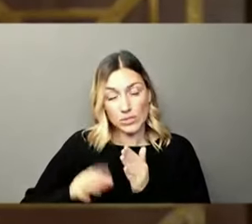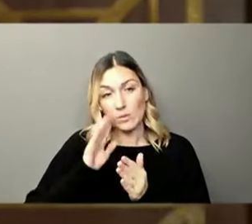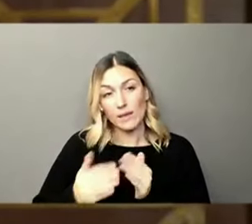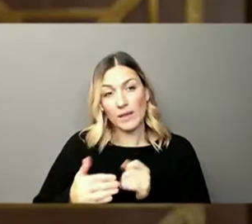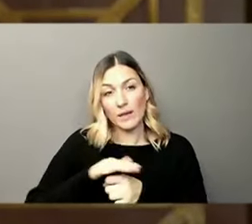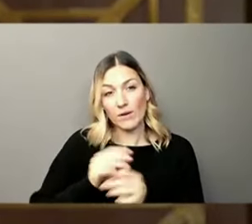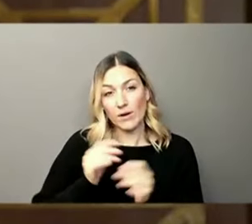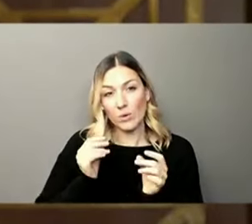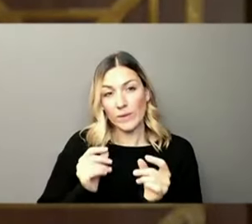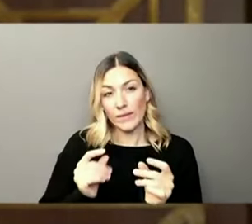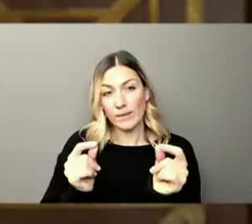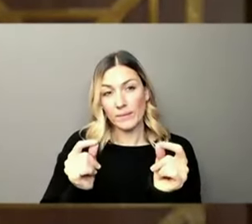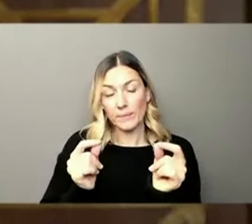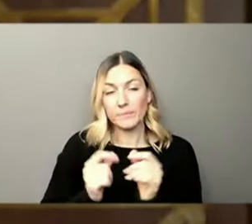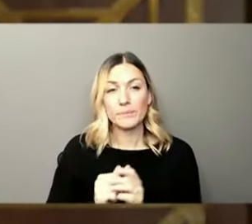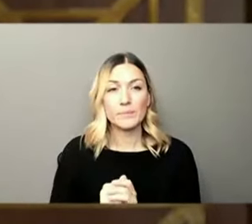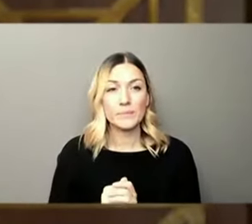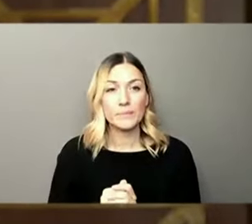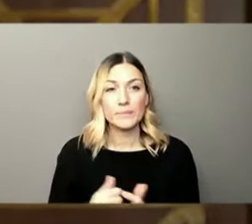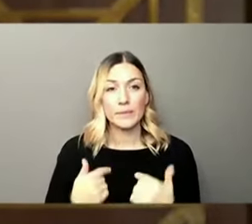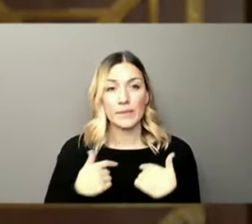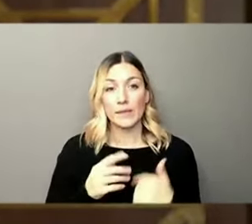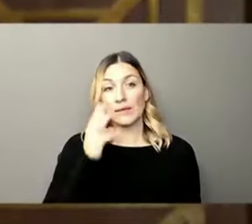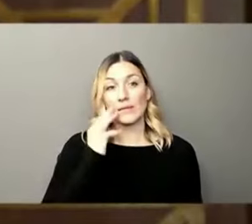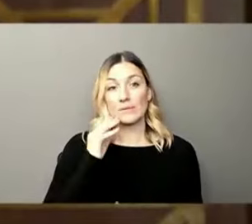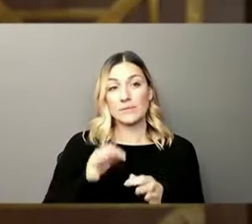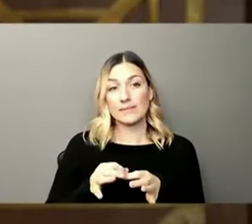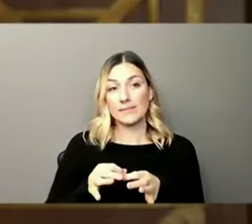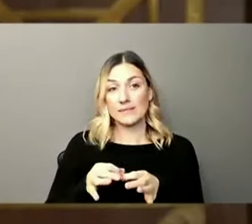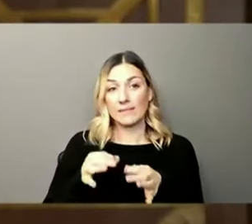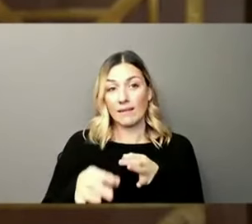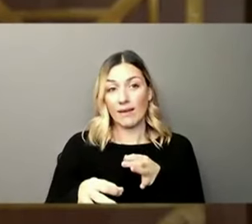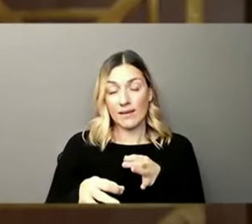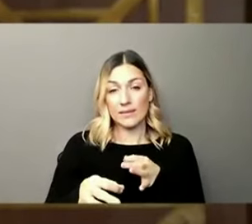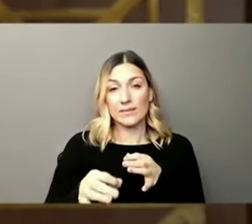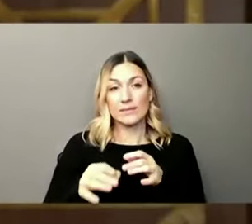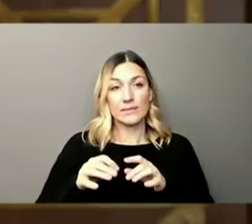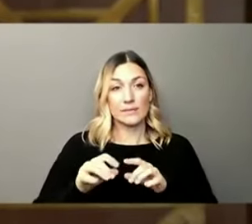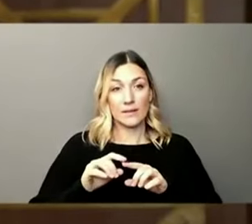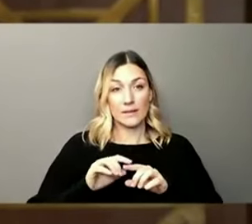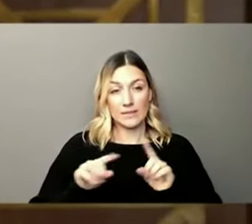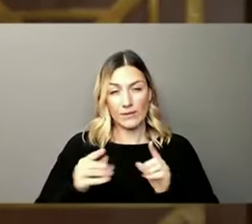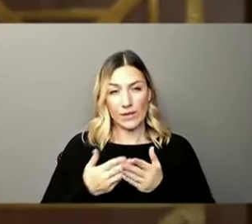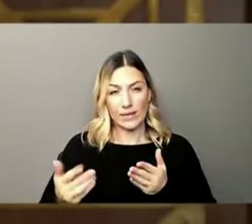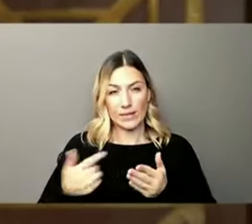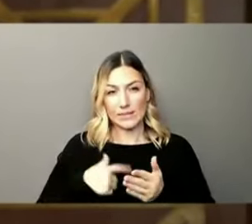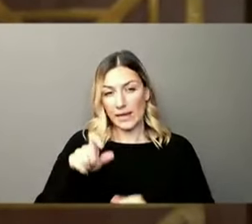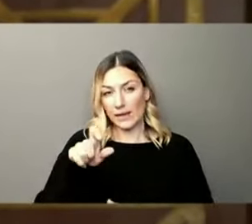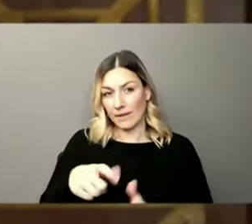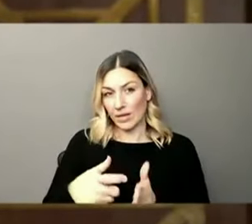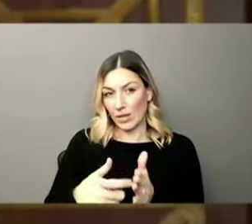quickly. I've experienced delays with different things that I've needed waiting for